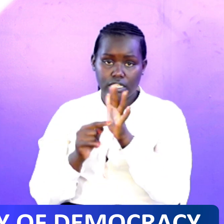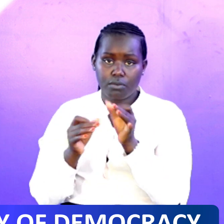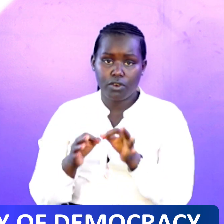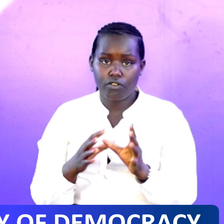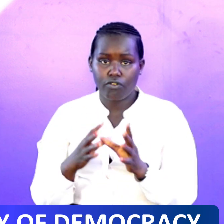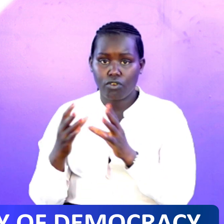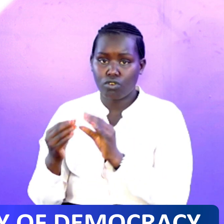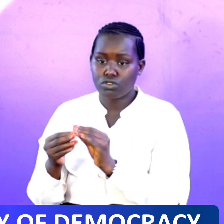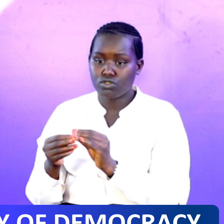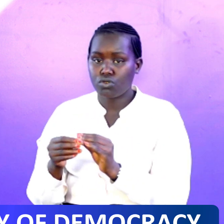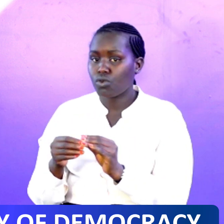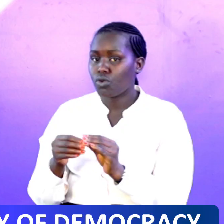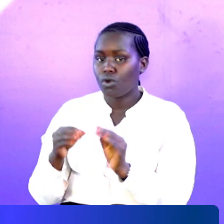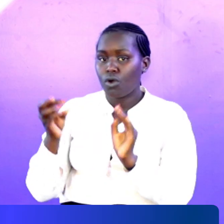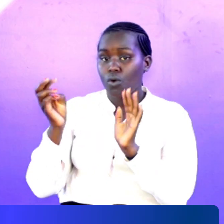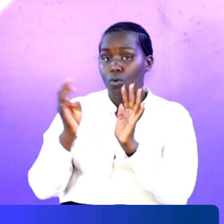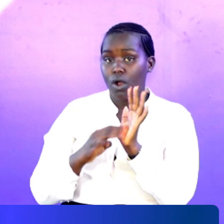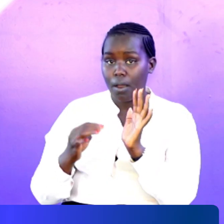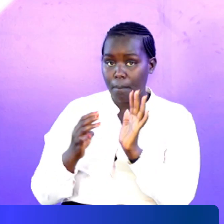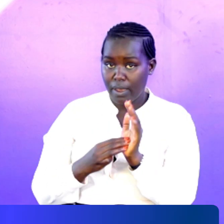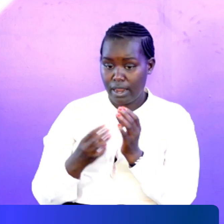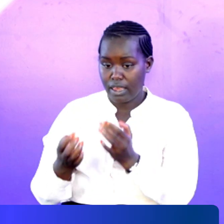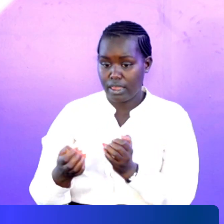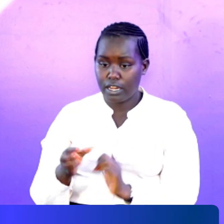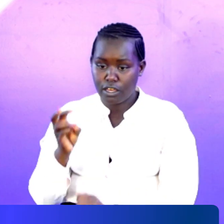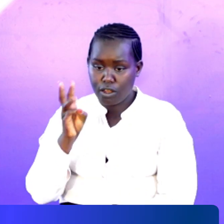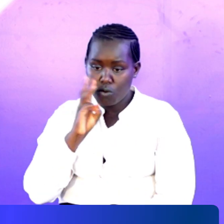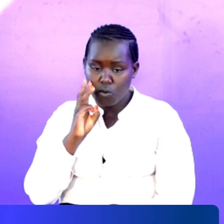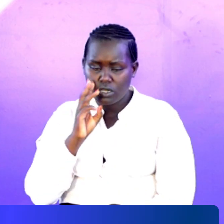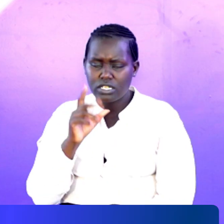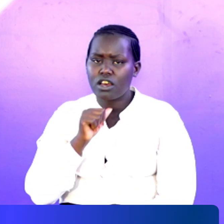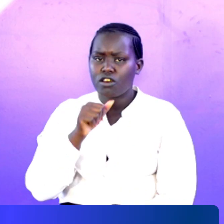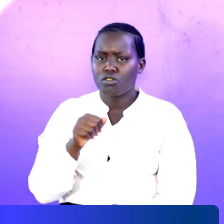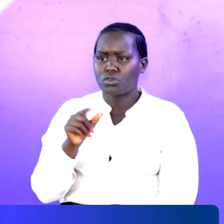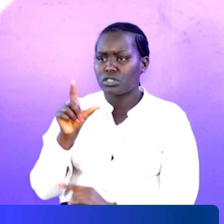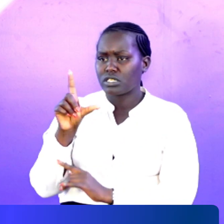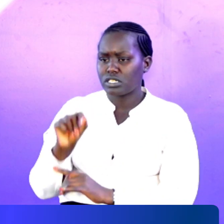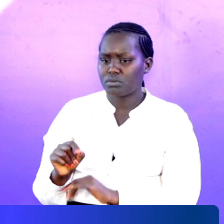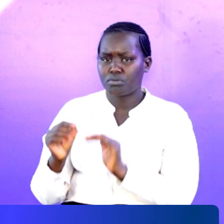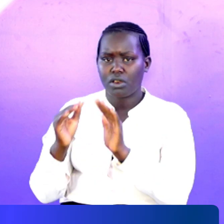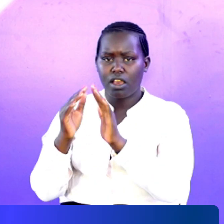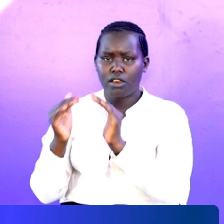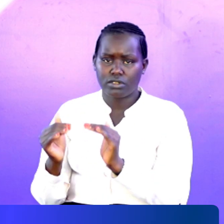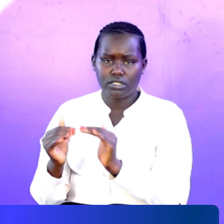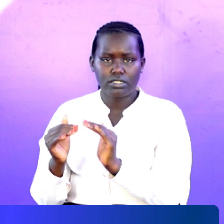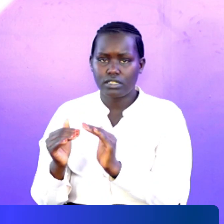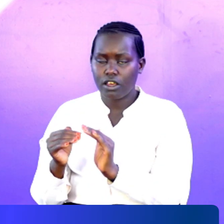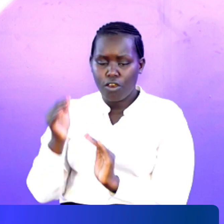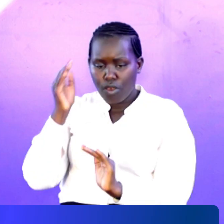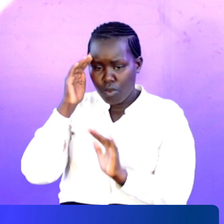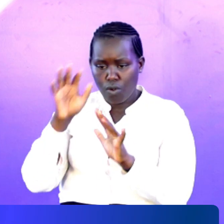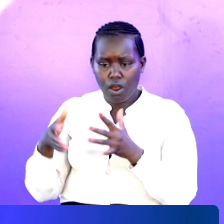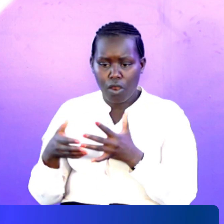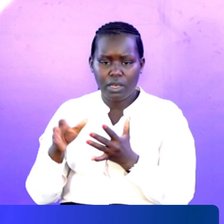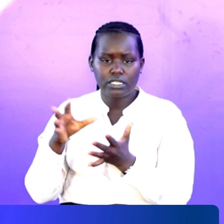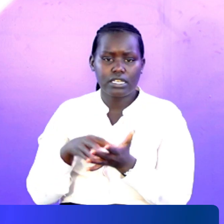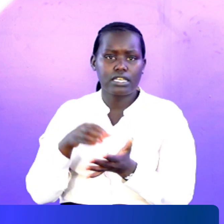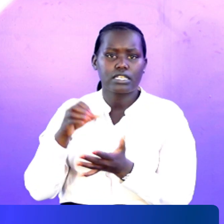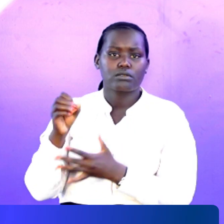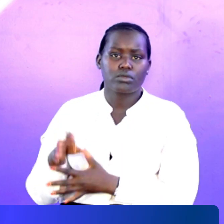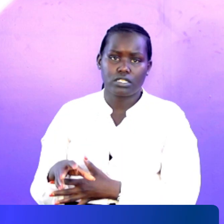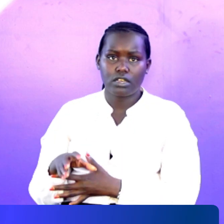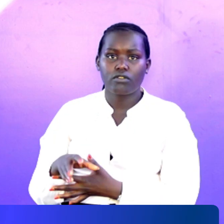need water, they don't need affordable housing. No, they don't need. I was in Ukambani, Bana. Do you know how much expensive is a bottle of